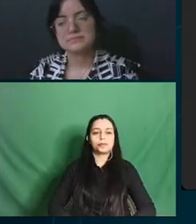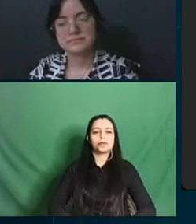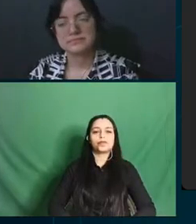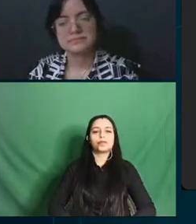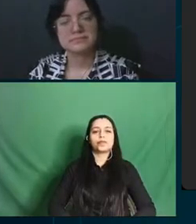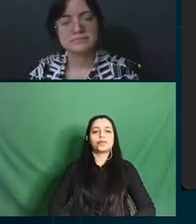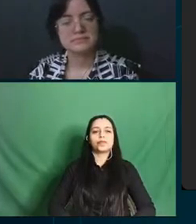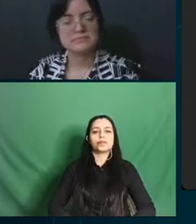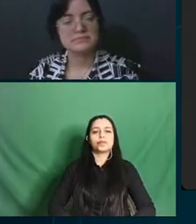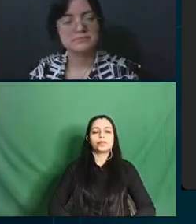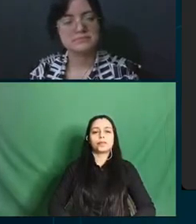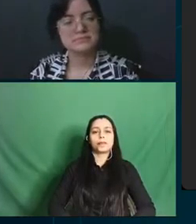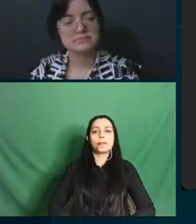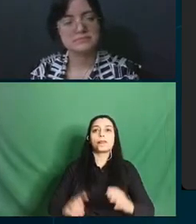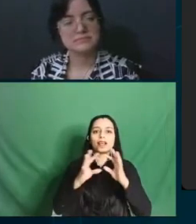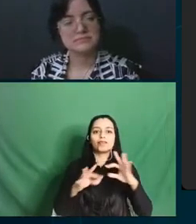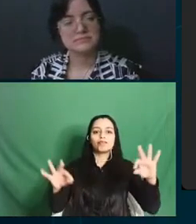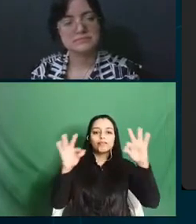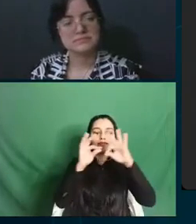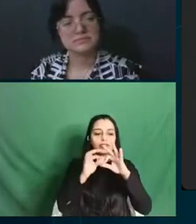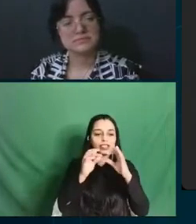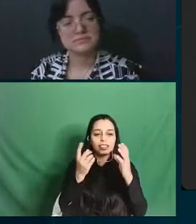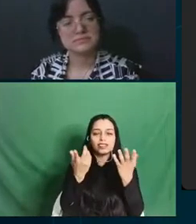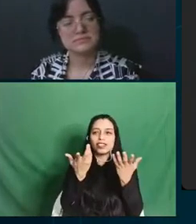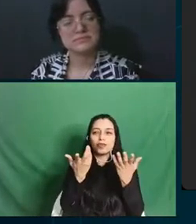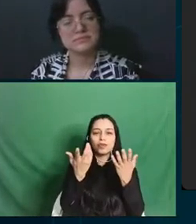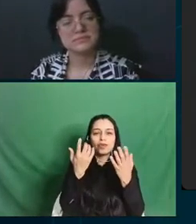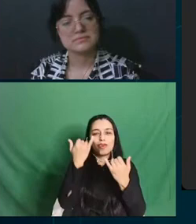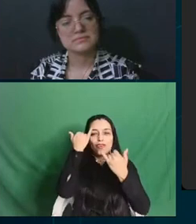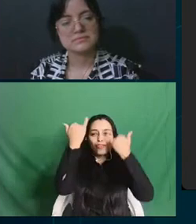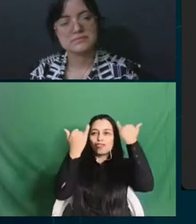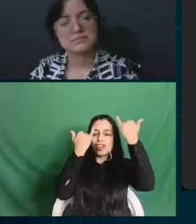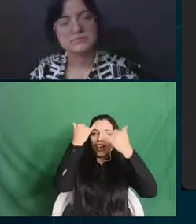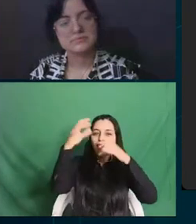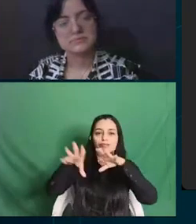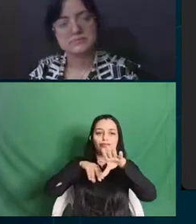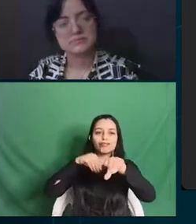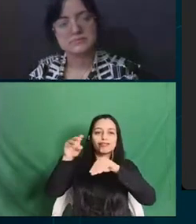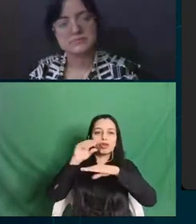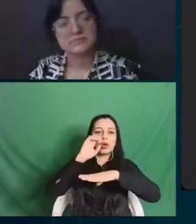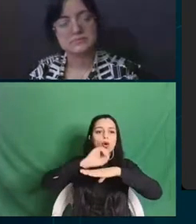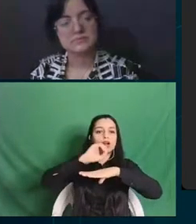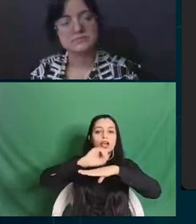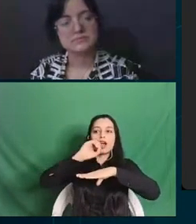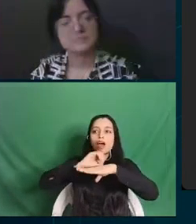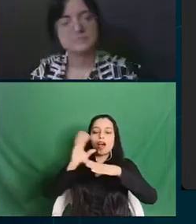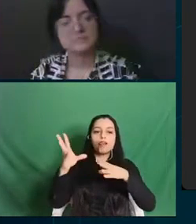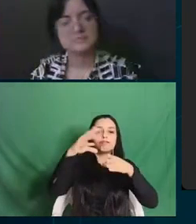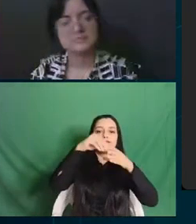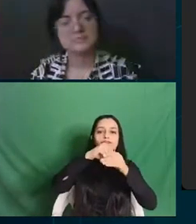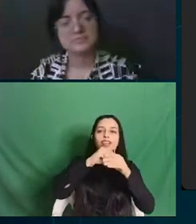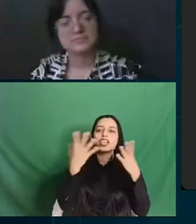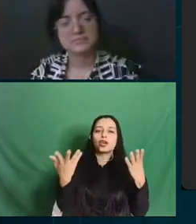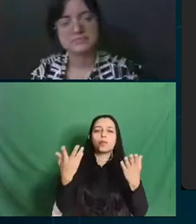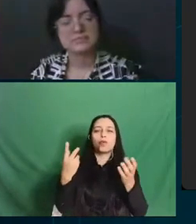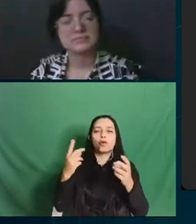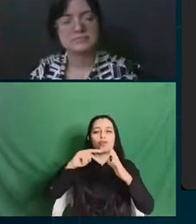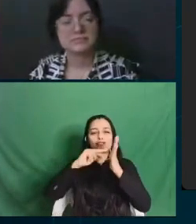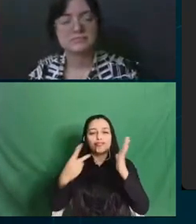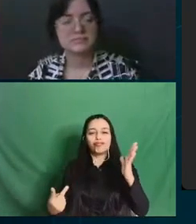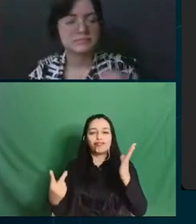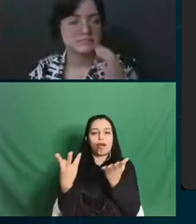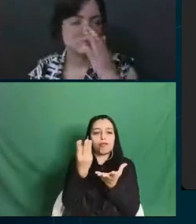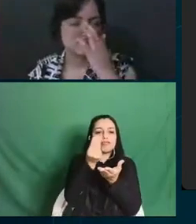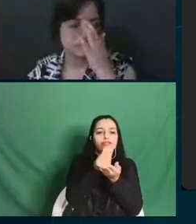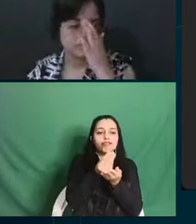talk is going to be precisely about that. But that would be the first part of my question. And when it comes to the challenge